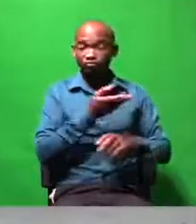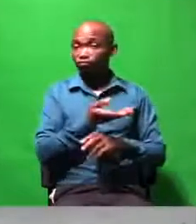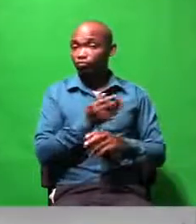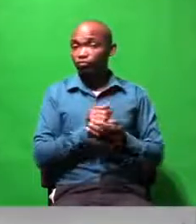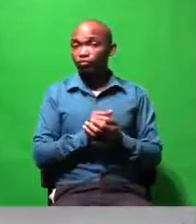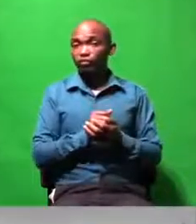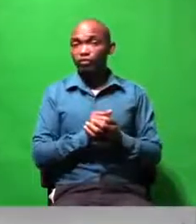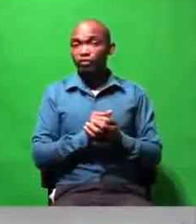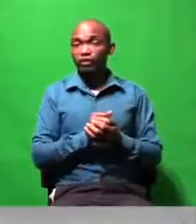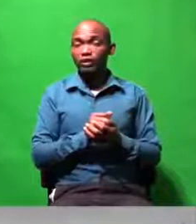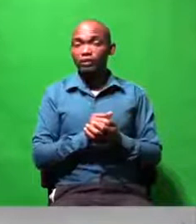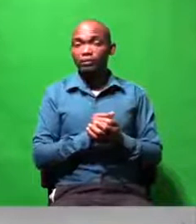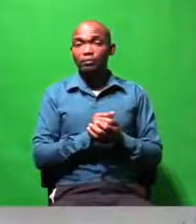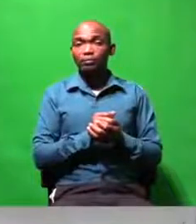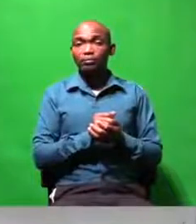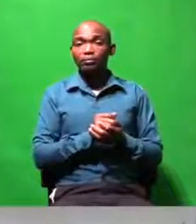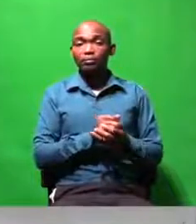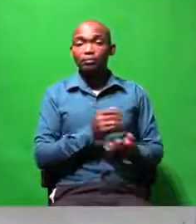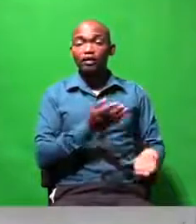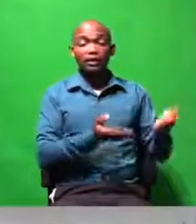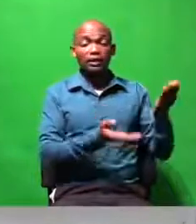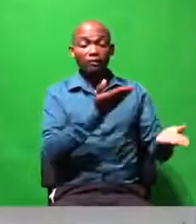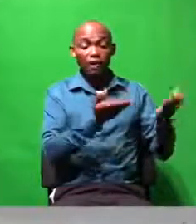is a land